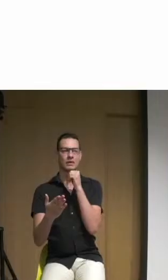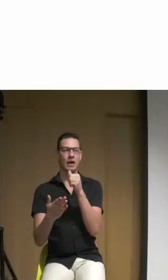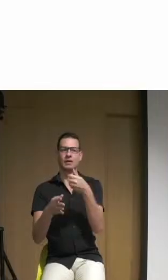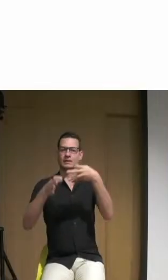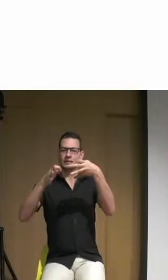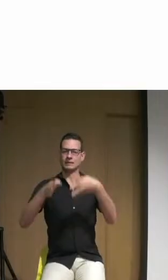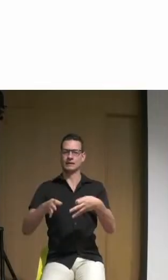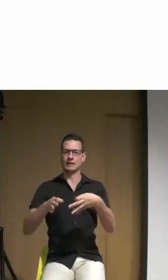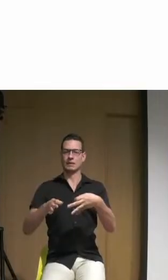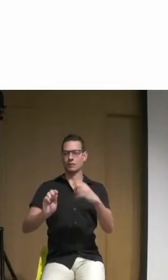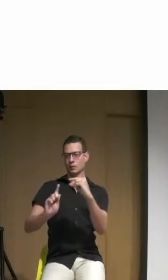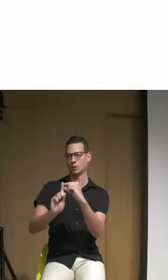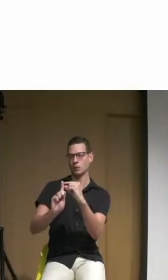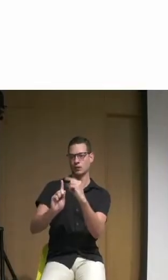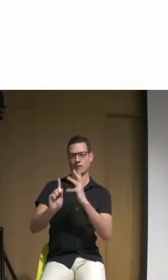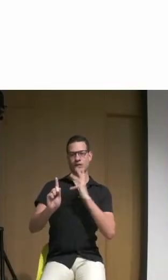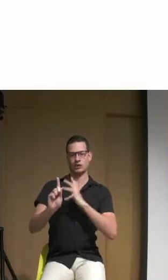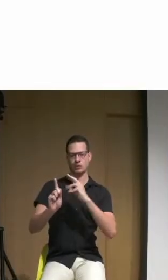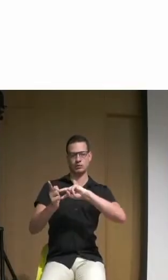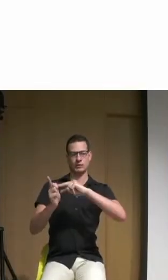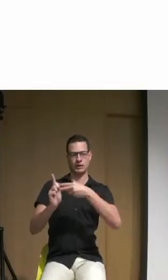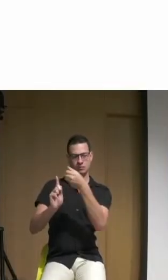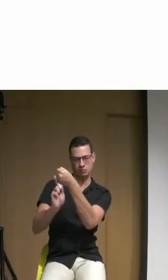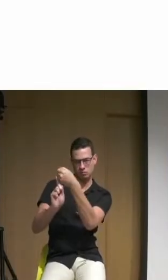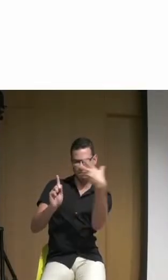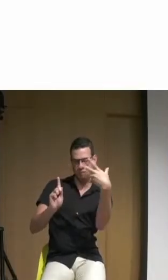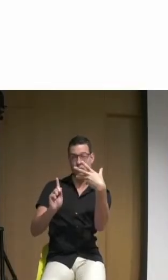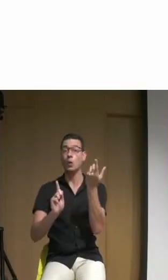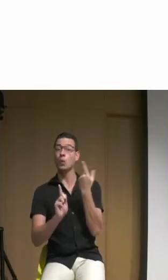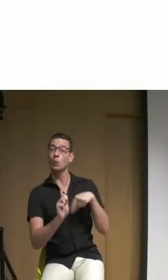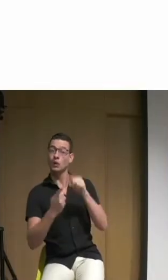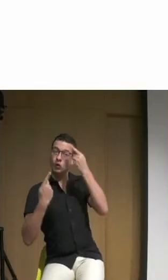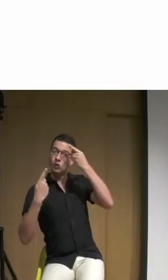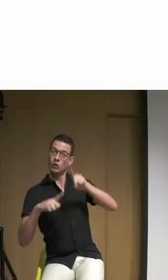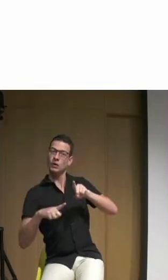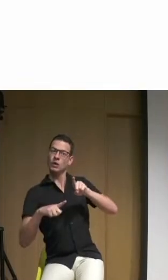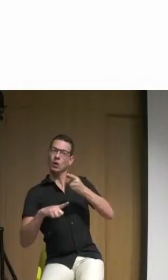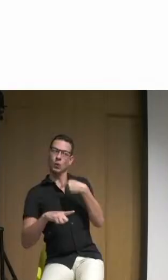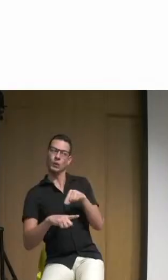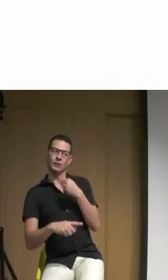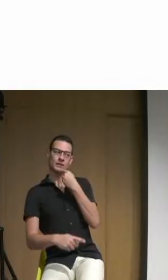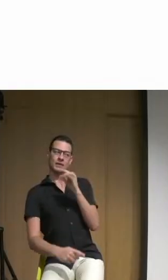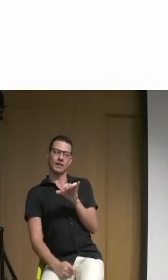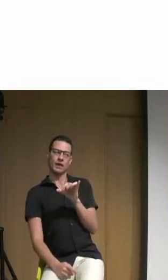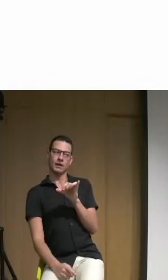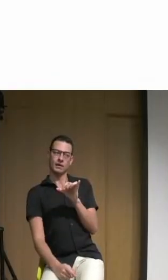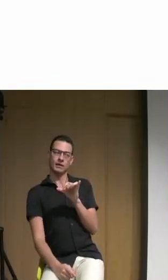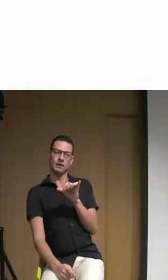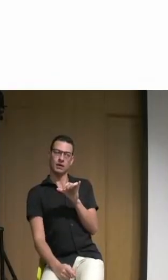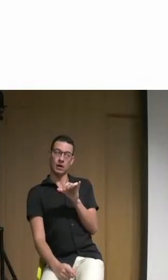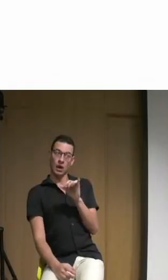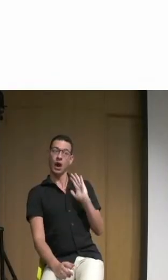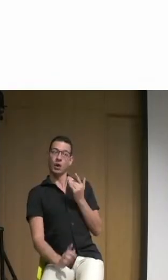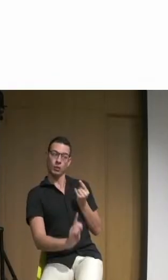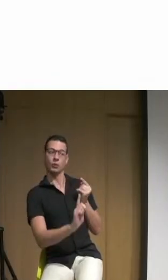come back by August and have that, which we did. We met the goal that we said we would. And so now it's for us